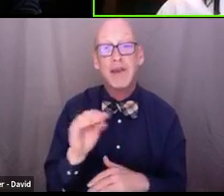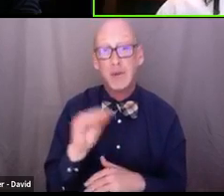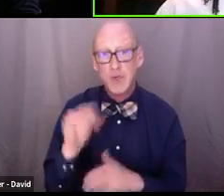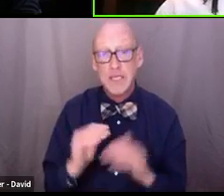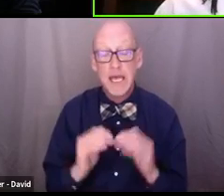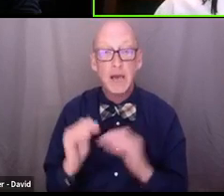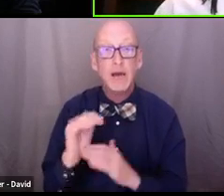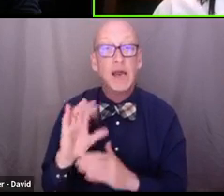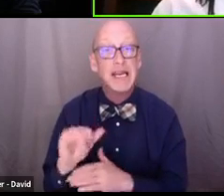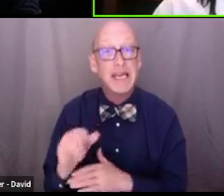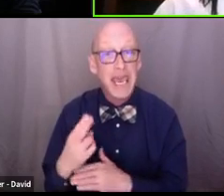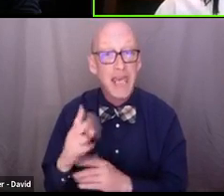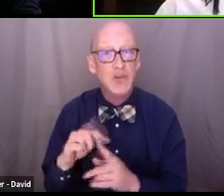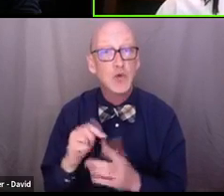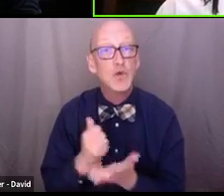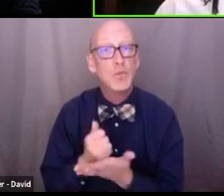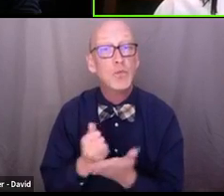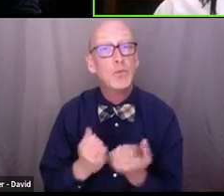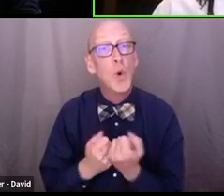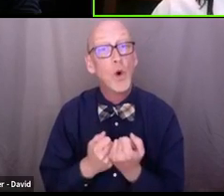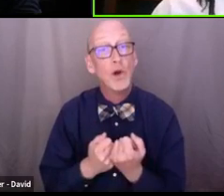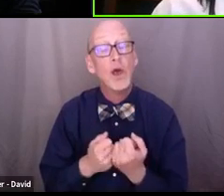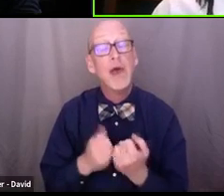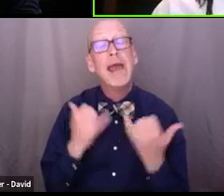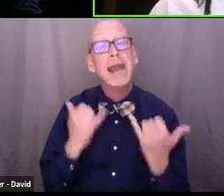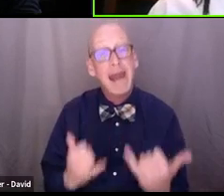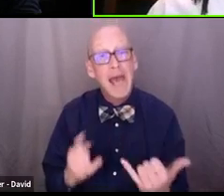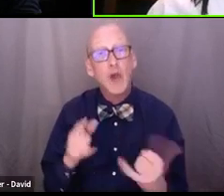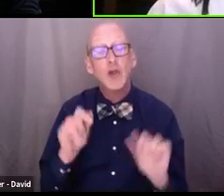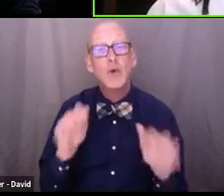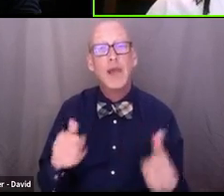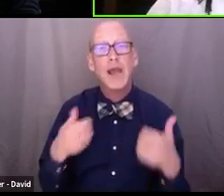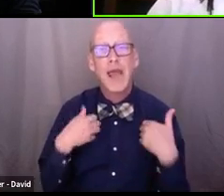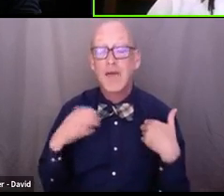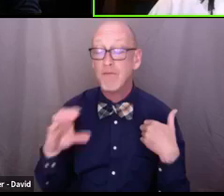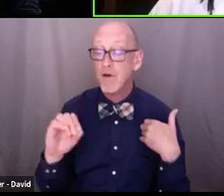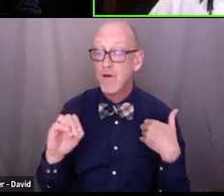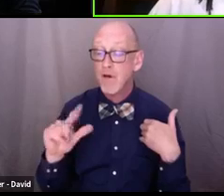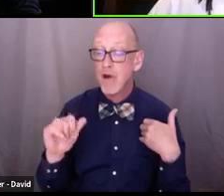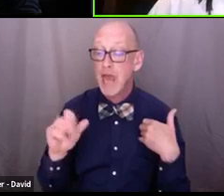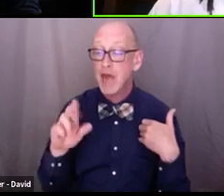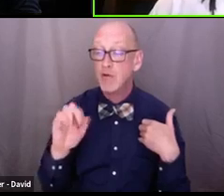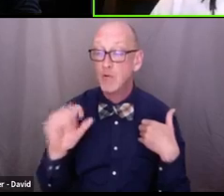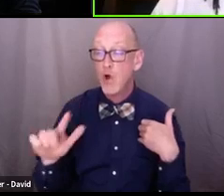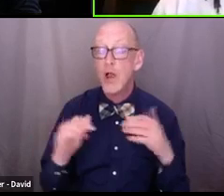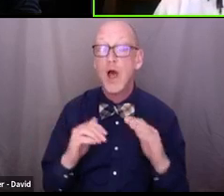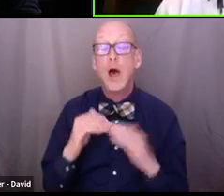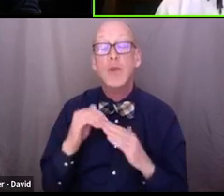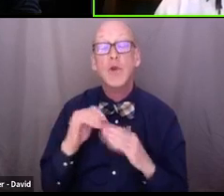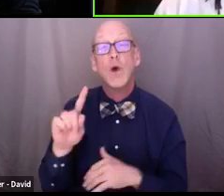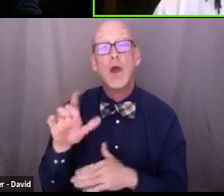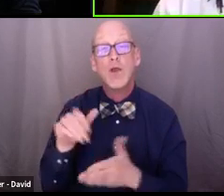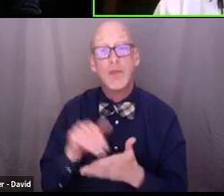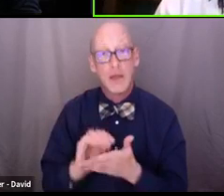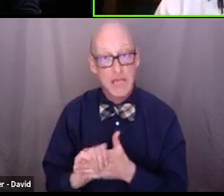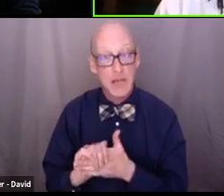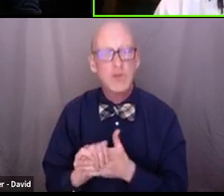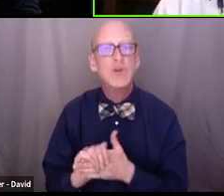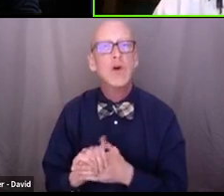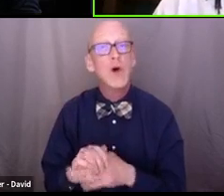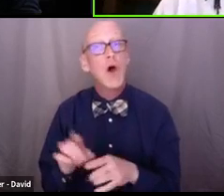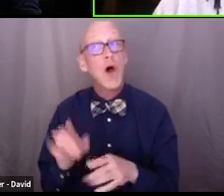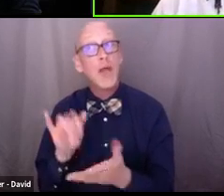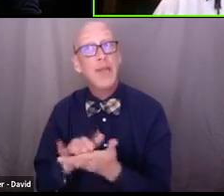form of cash to help support that. So now you're collateralized up to $175,000. That program is also available to majority-owned